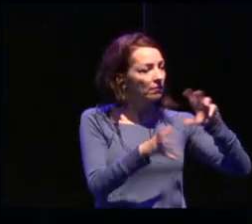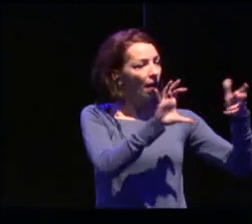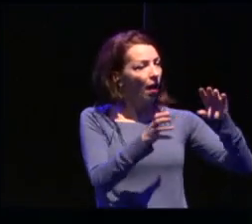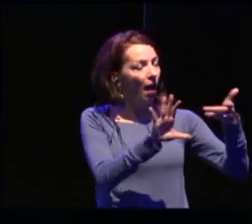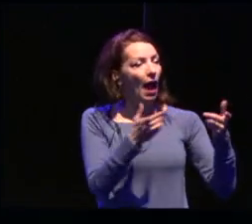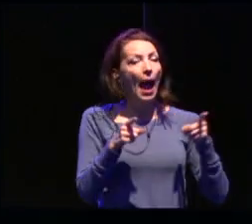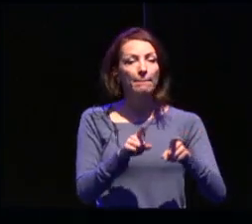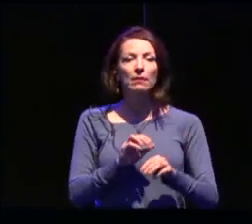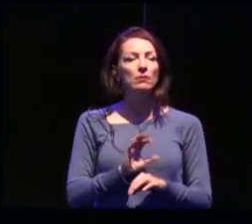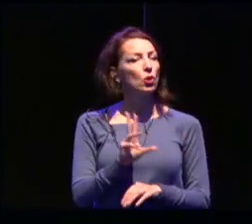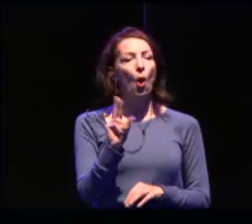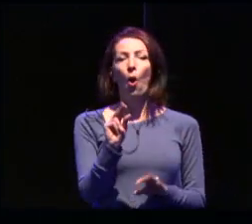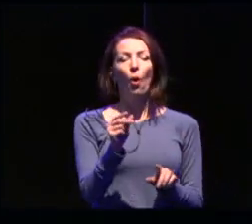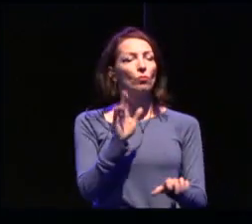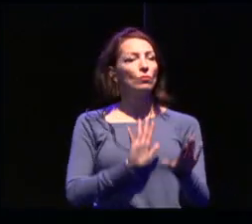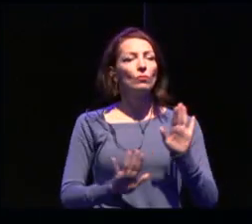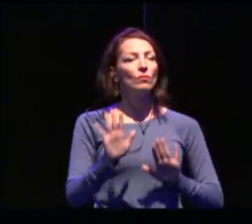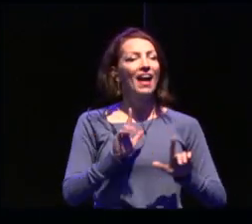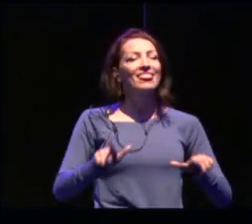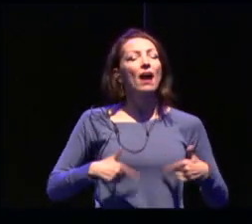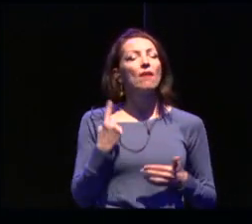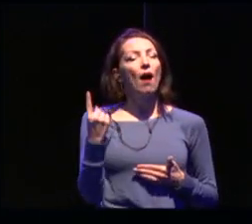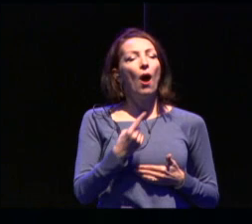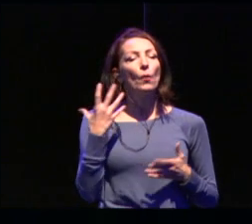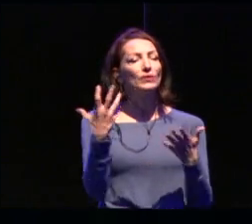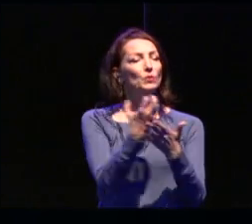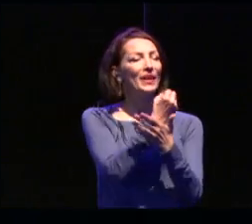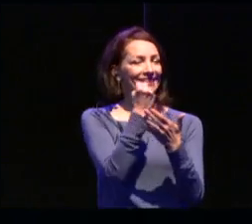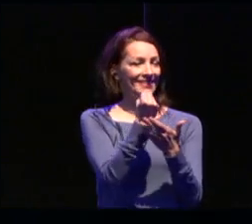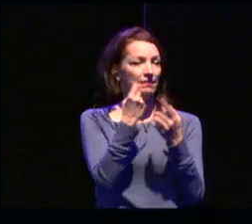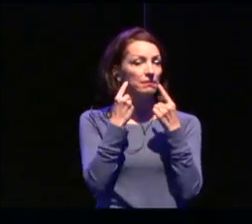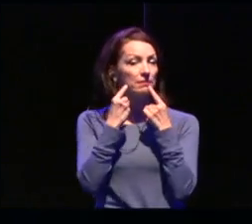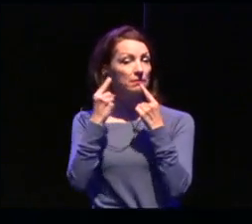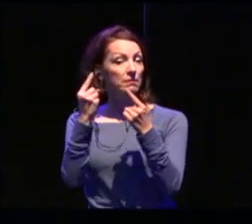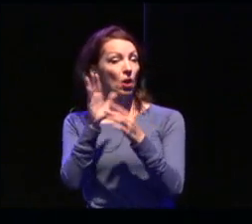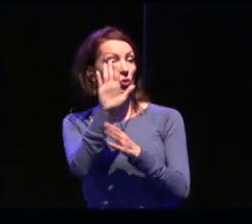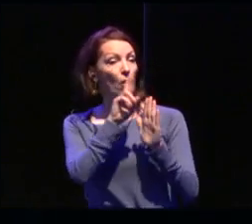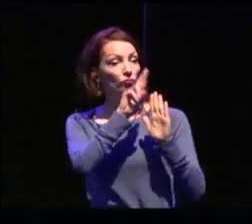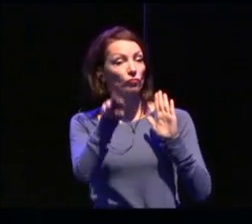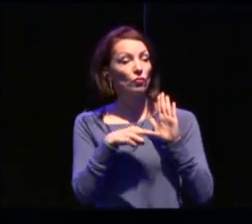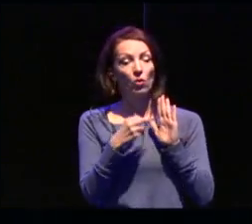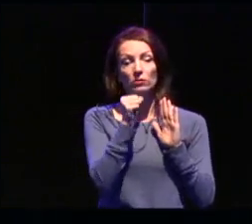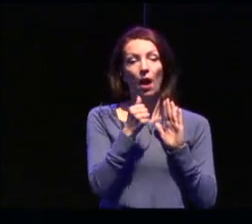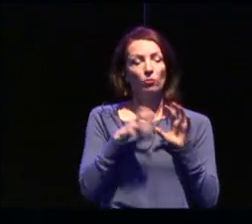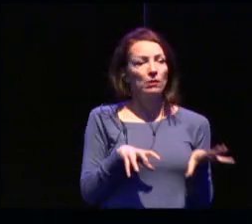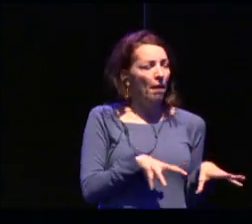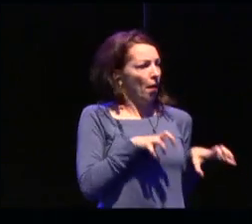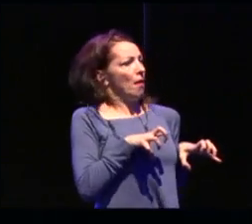no, life always wins. And your role, not only to not